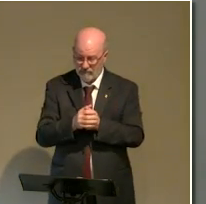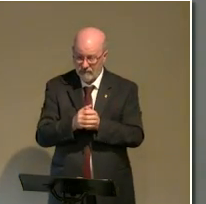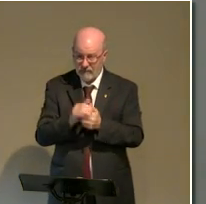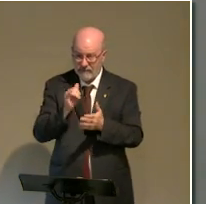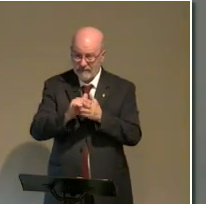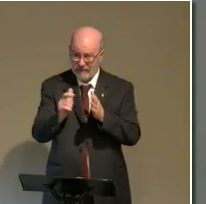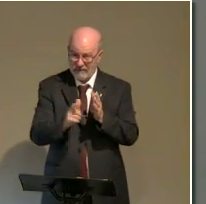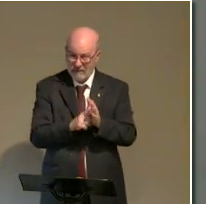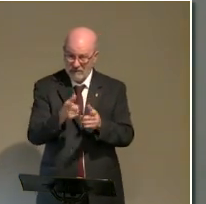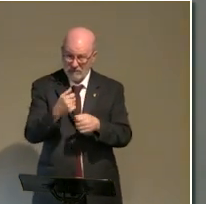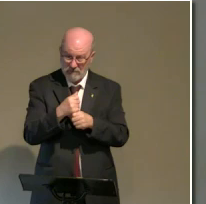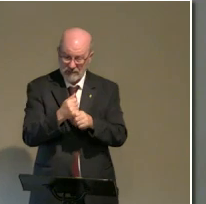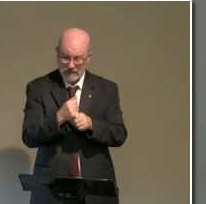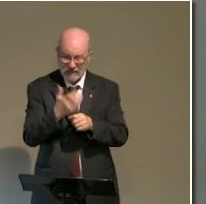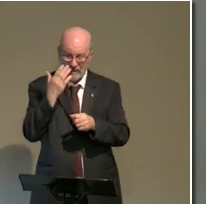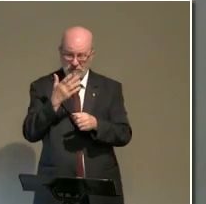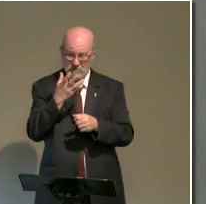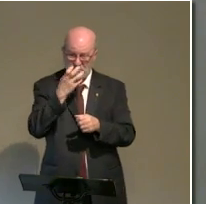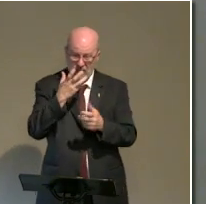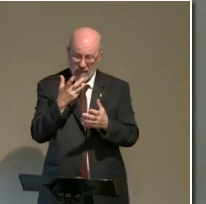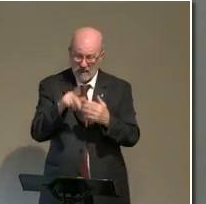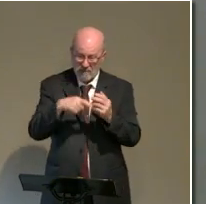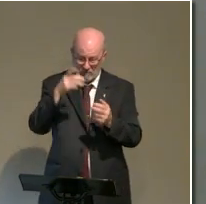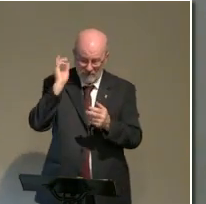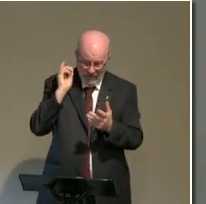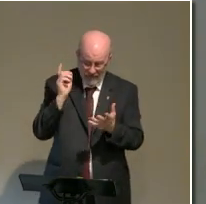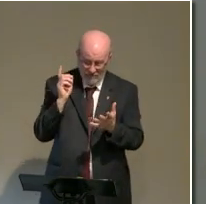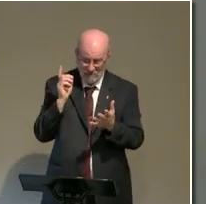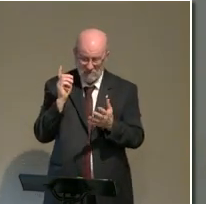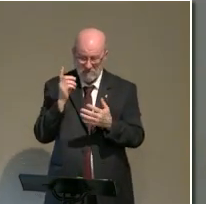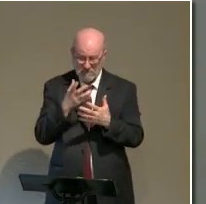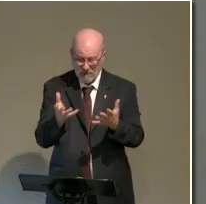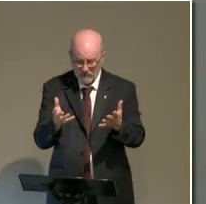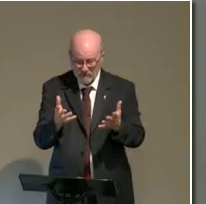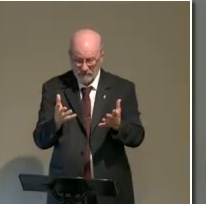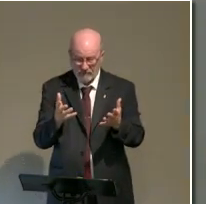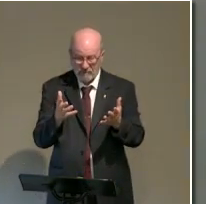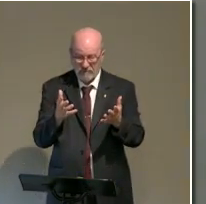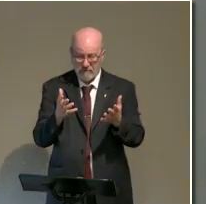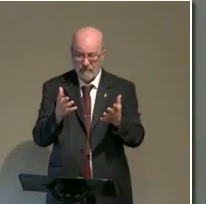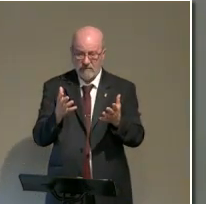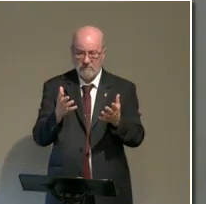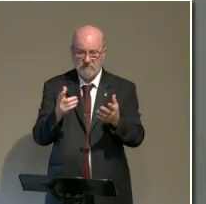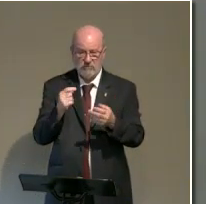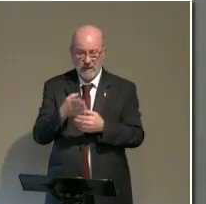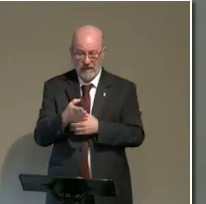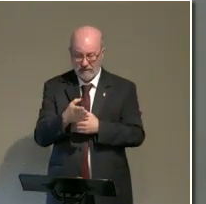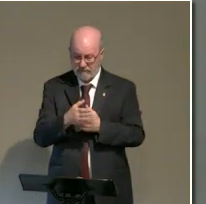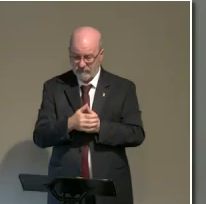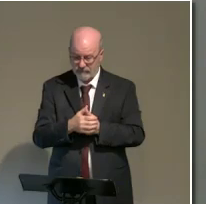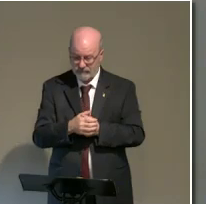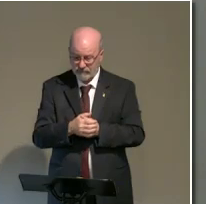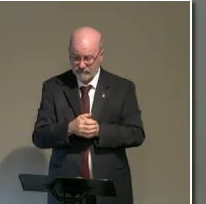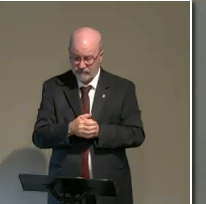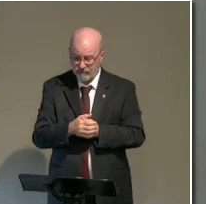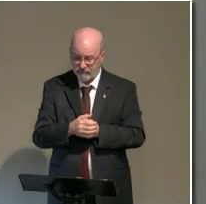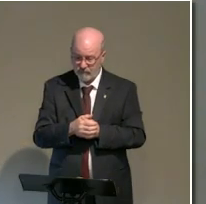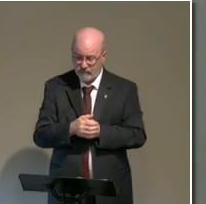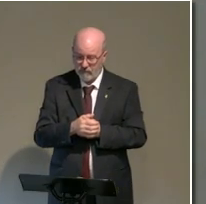That's the law. Oh, I know you're upset about Daniel, and yeah, he, you know, too bad,